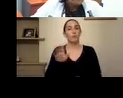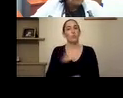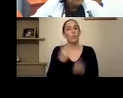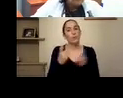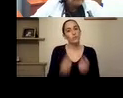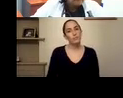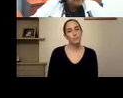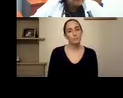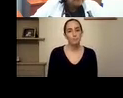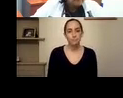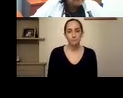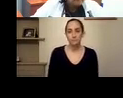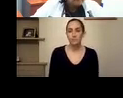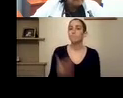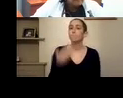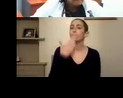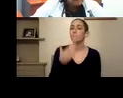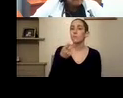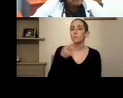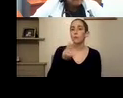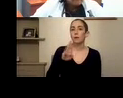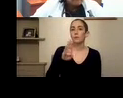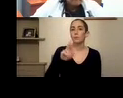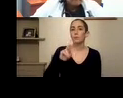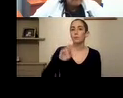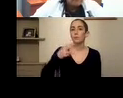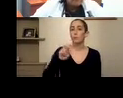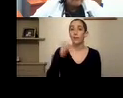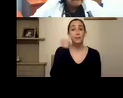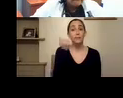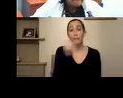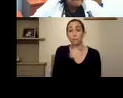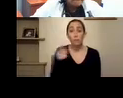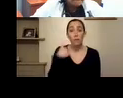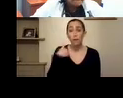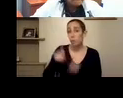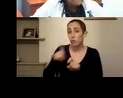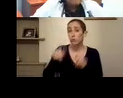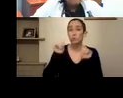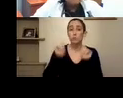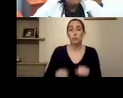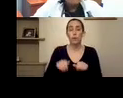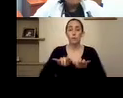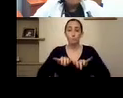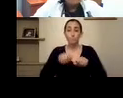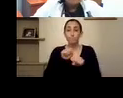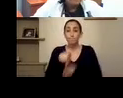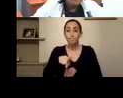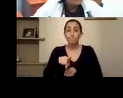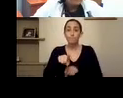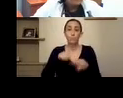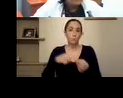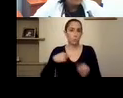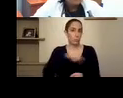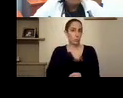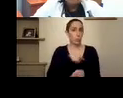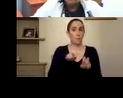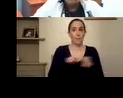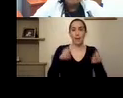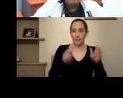Thank you, Dr. Branch. If anyone has questions, feel free to chat the panelists and we will answer